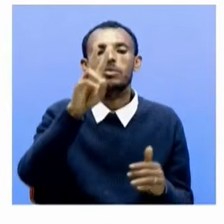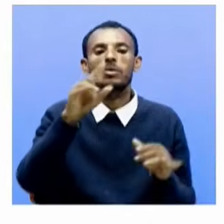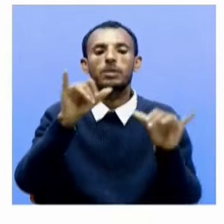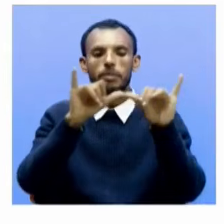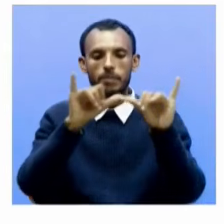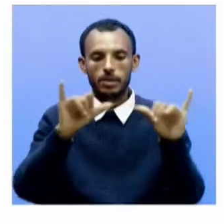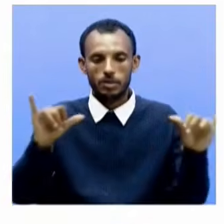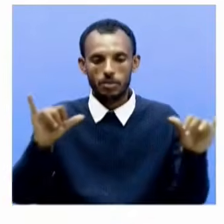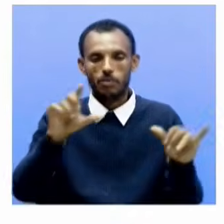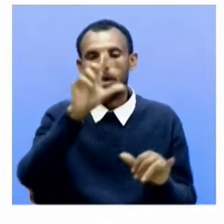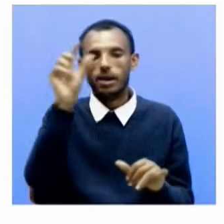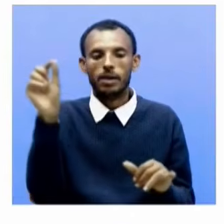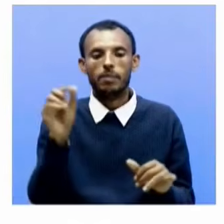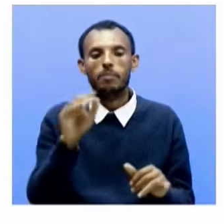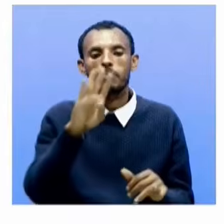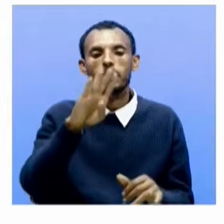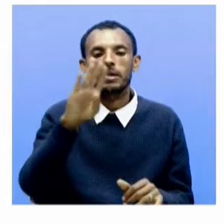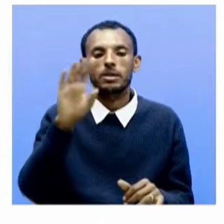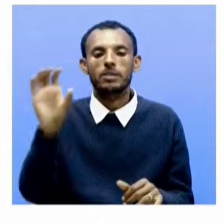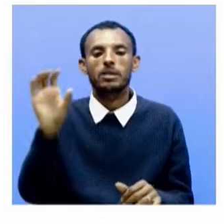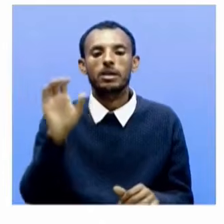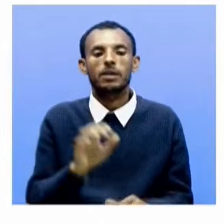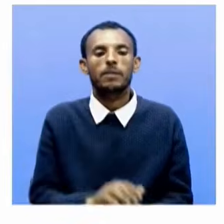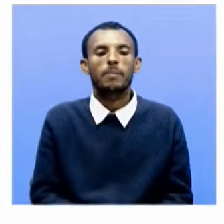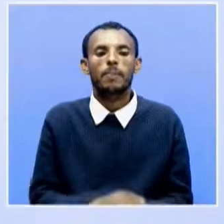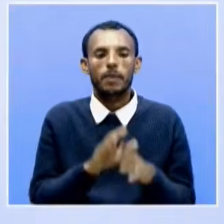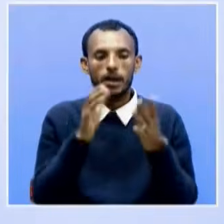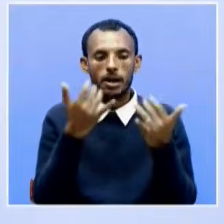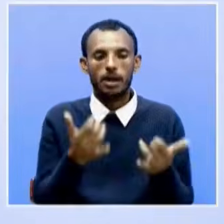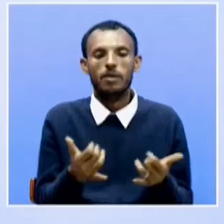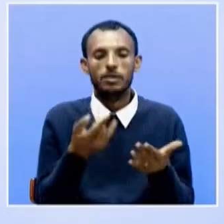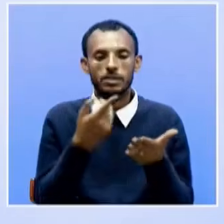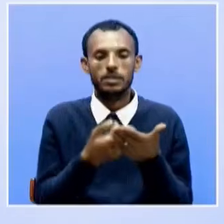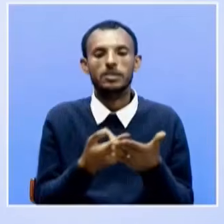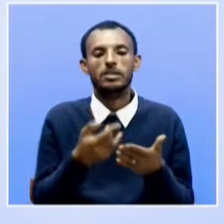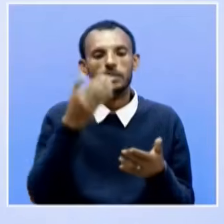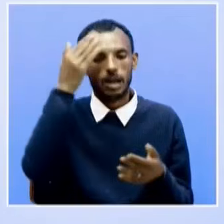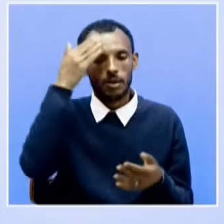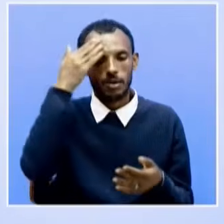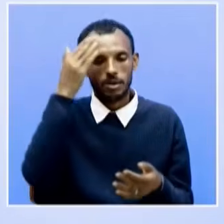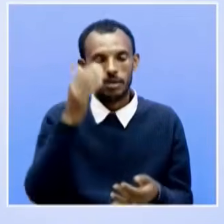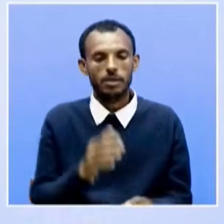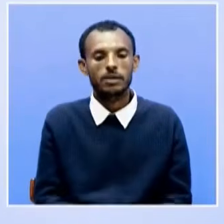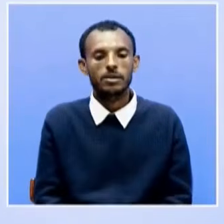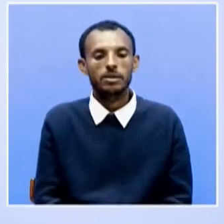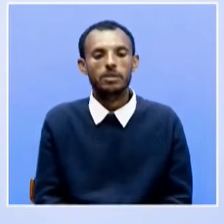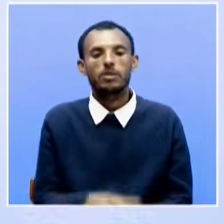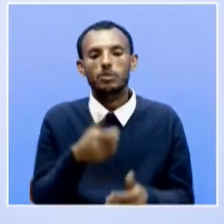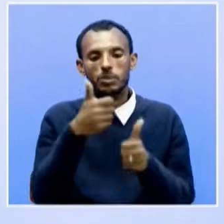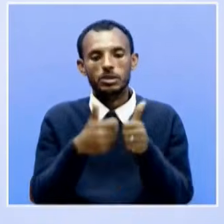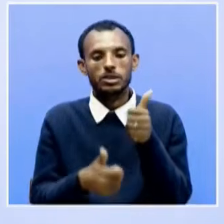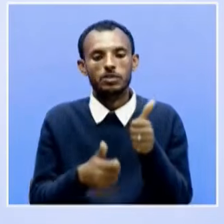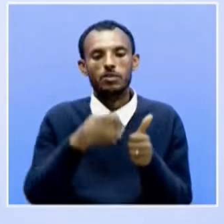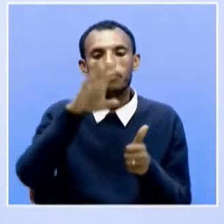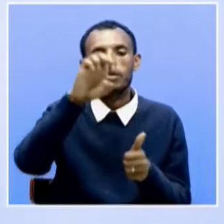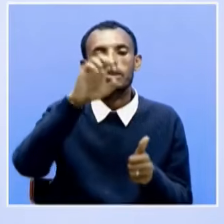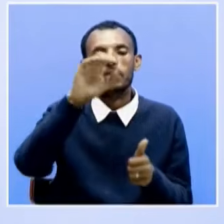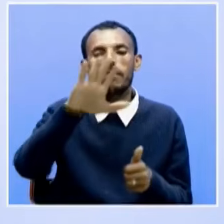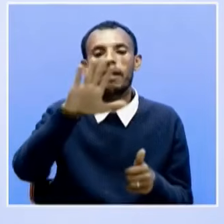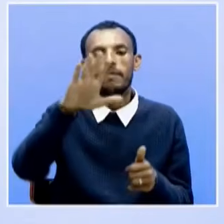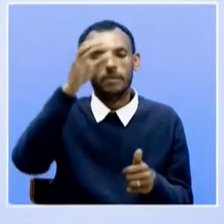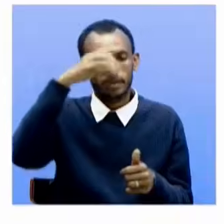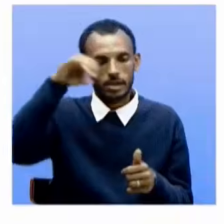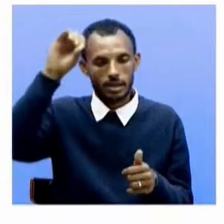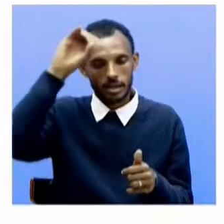of arc BC, okay? Now, this is already known, which is 45 degree.